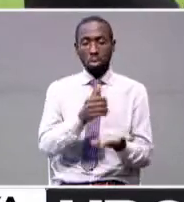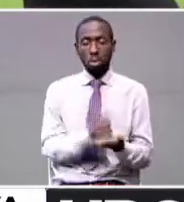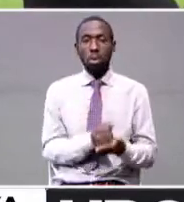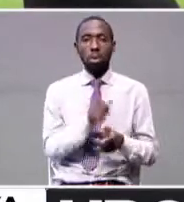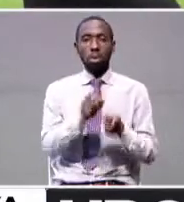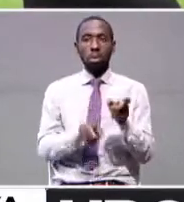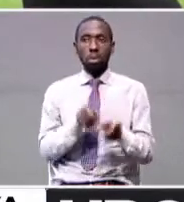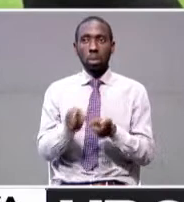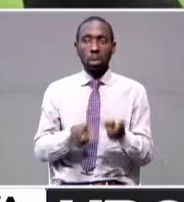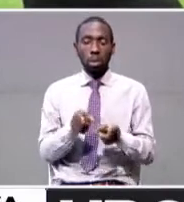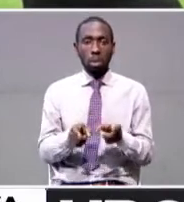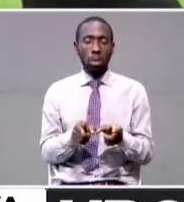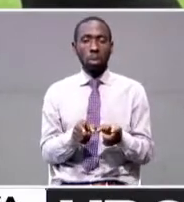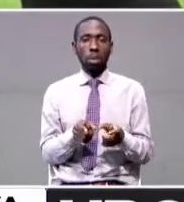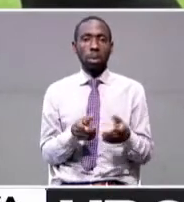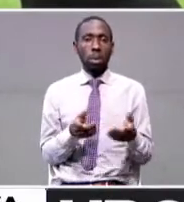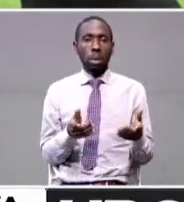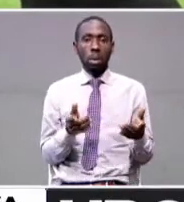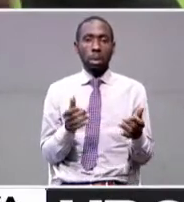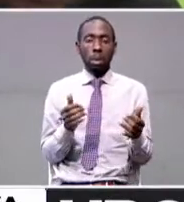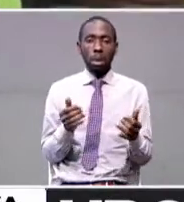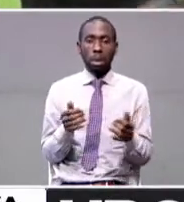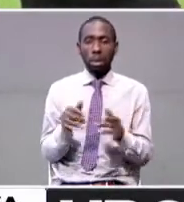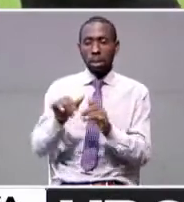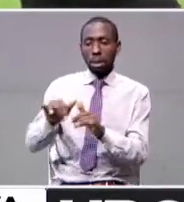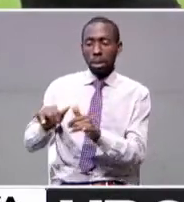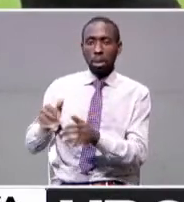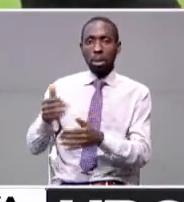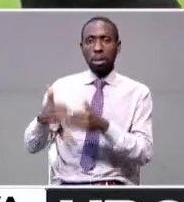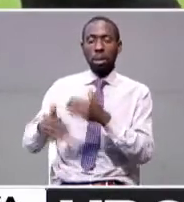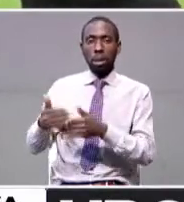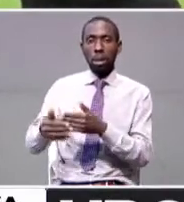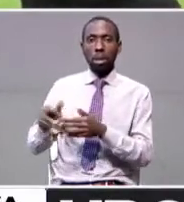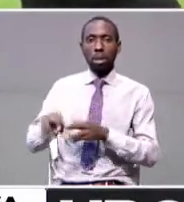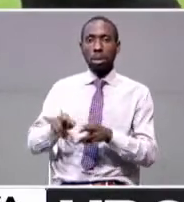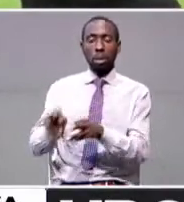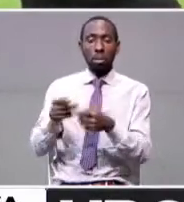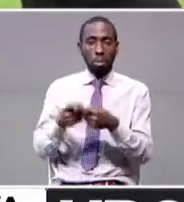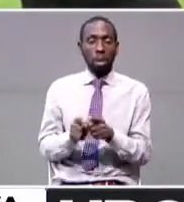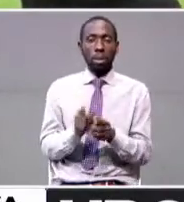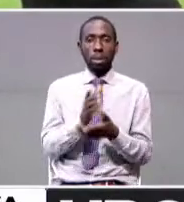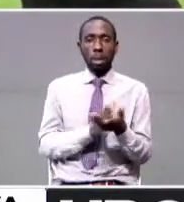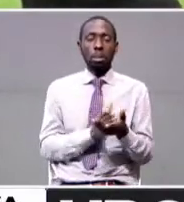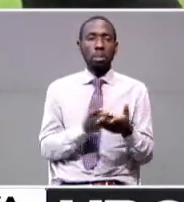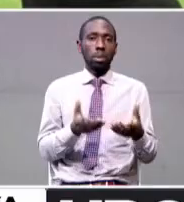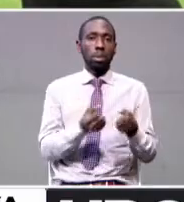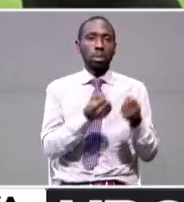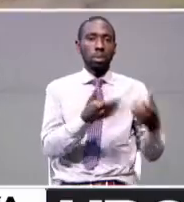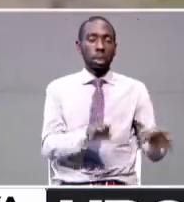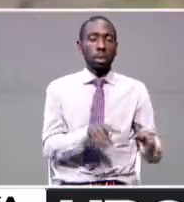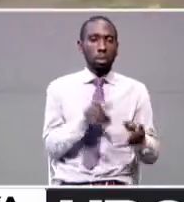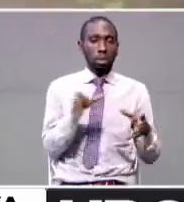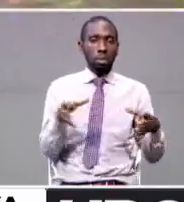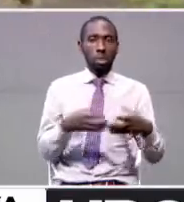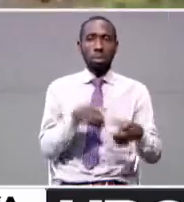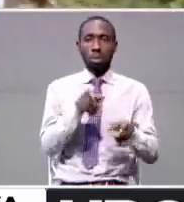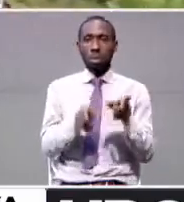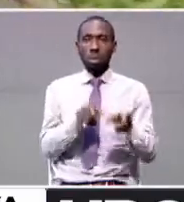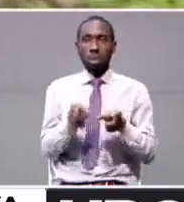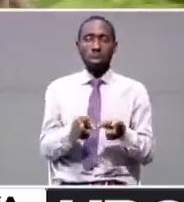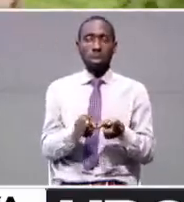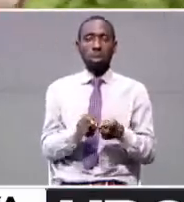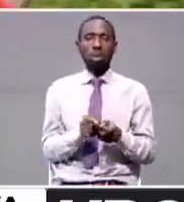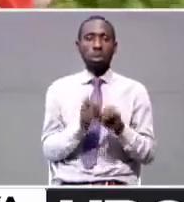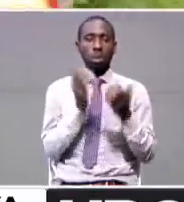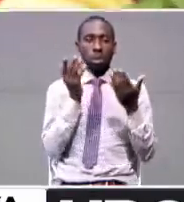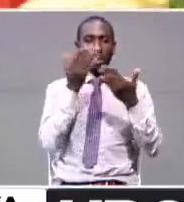the mud, others are found in the river. And we have so far recovered those, but we don't know those who are moving at night. Sentiwa District